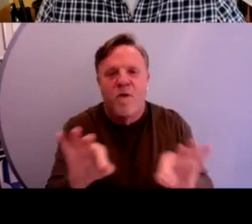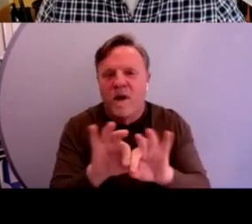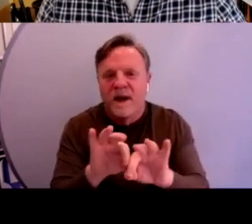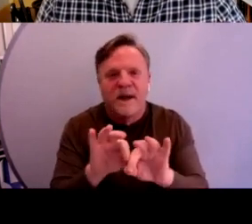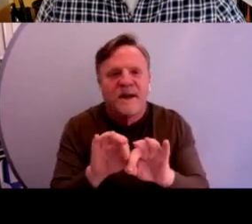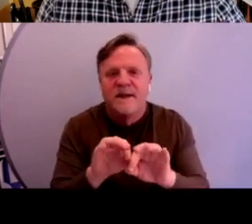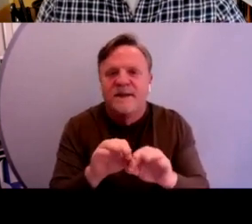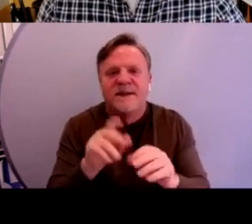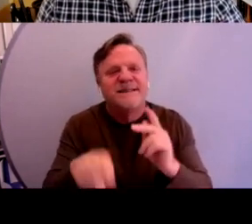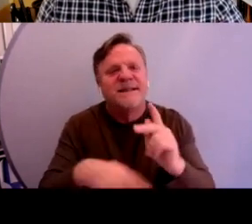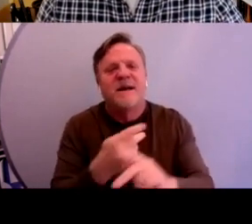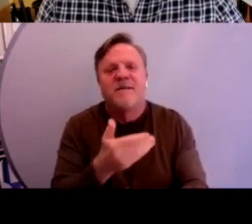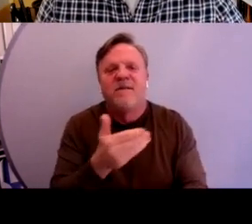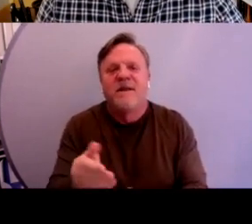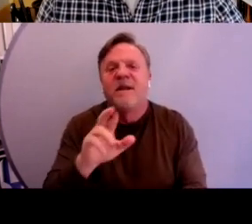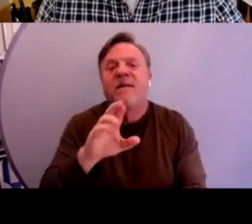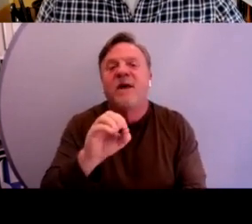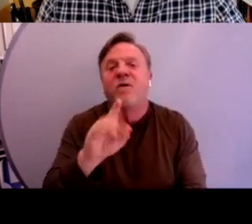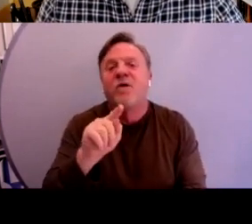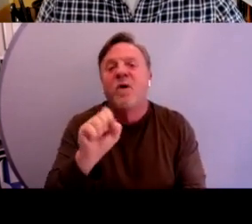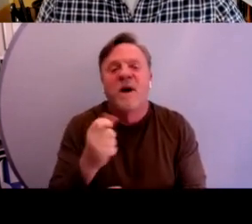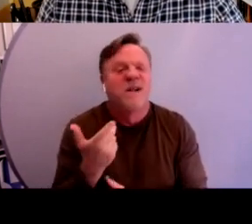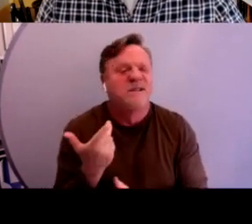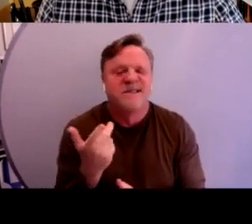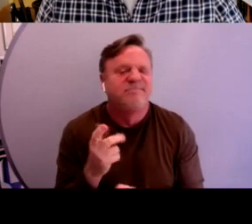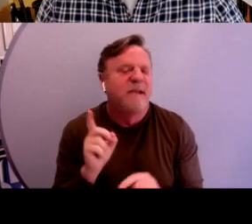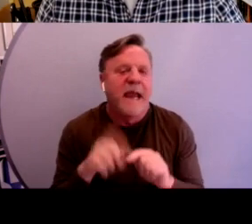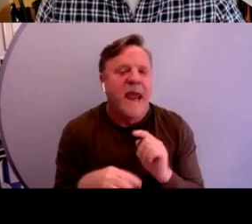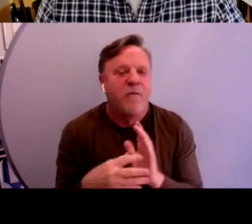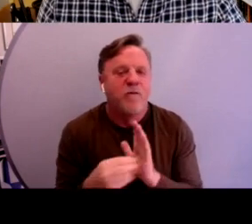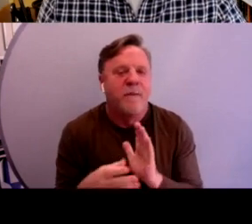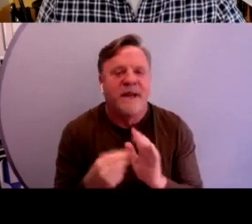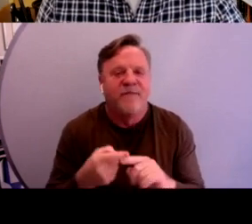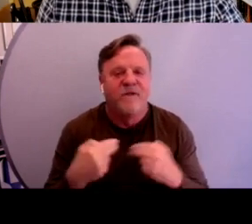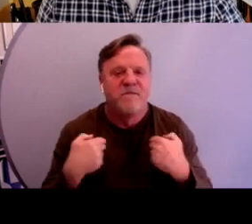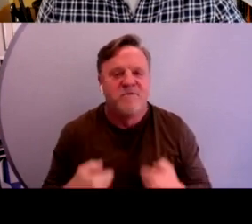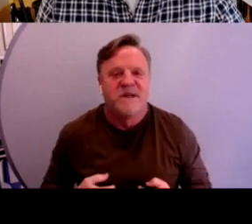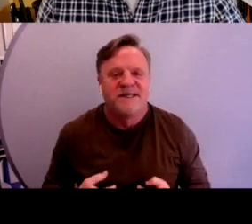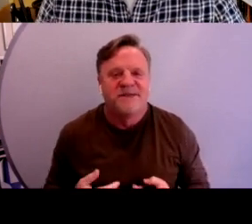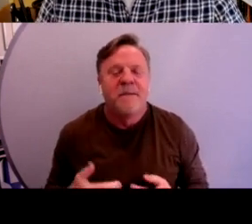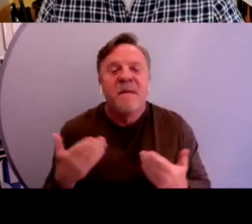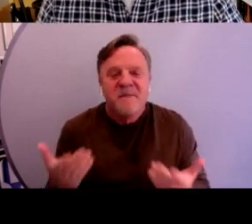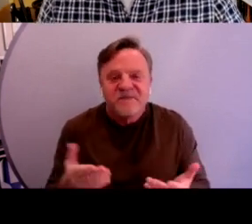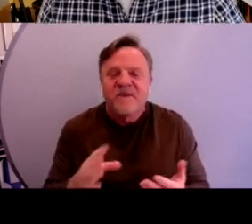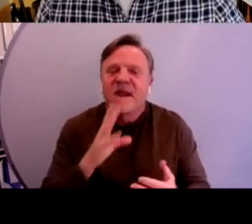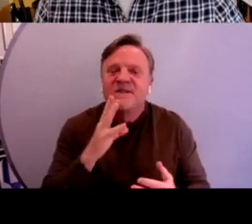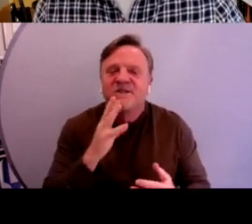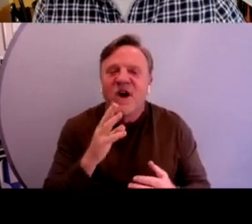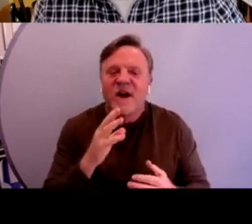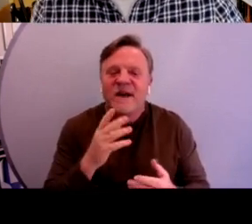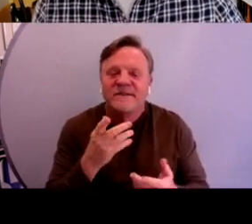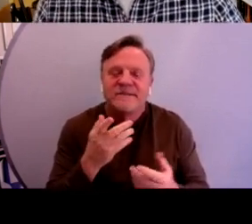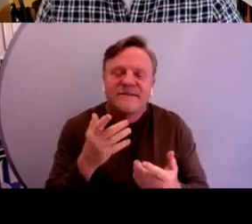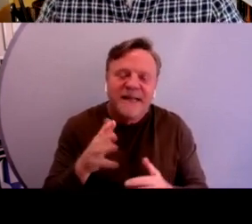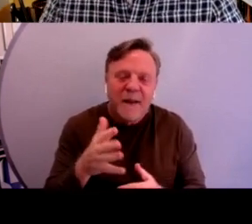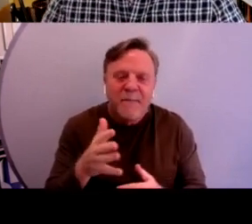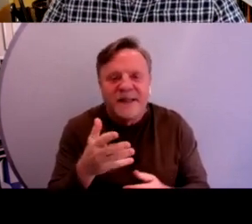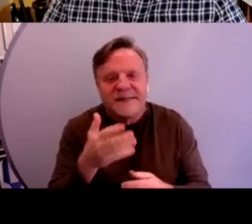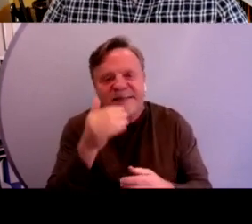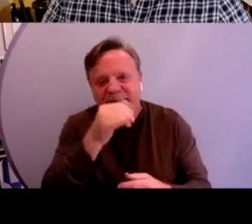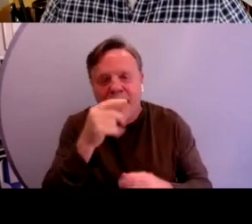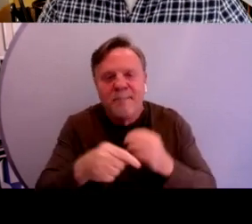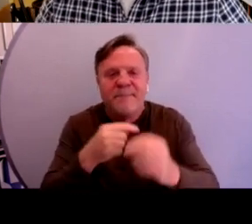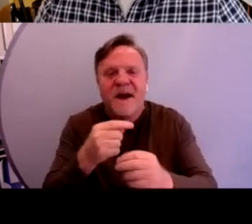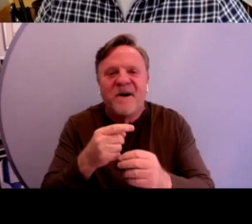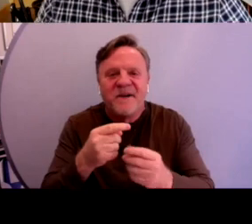the kind of thing that robots will never be able to replicate. So let's talk a bit, kind of tongue in cheek, about staying ahead of the robots. How